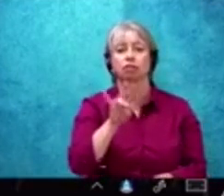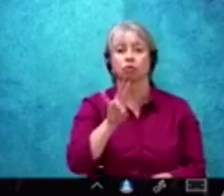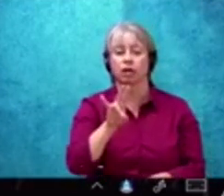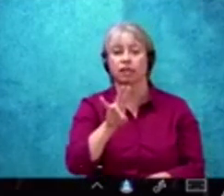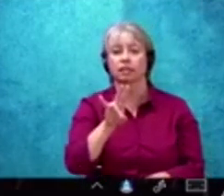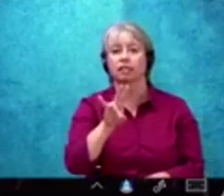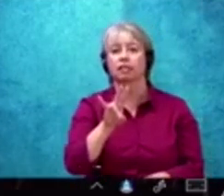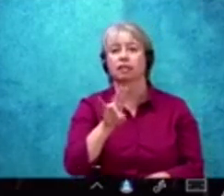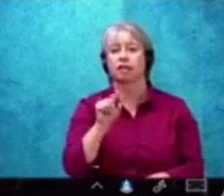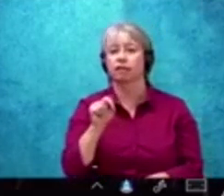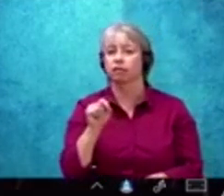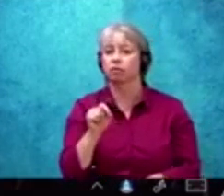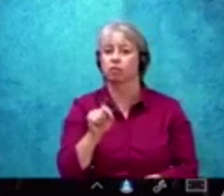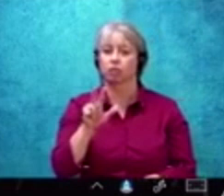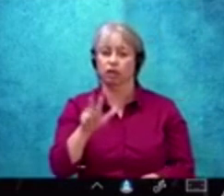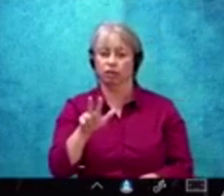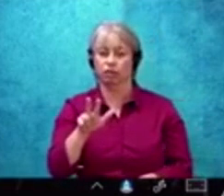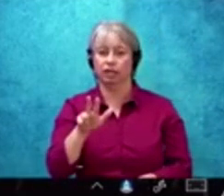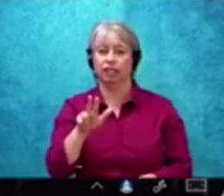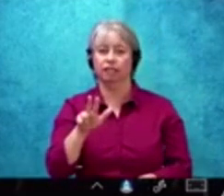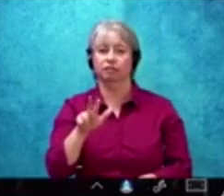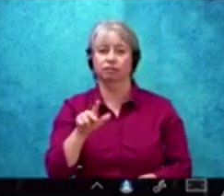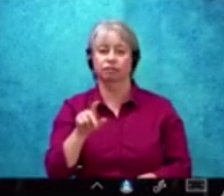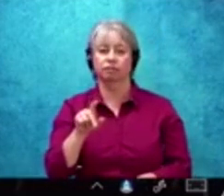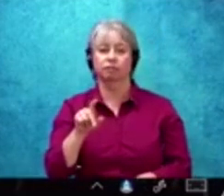127.3. Let me X this out.